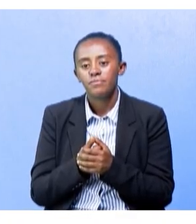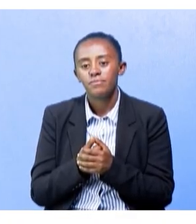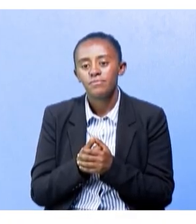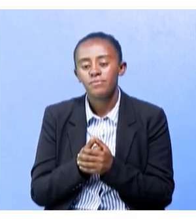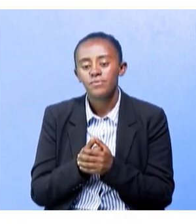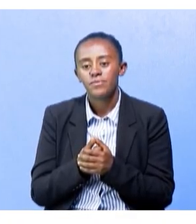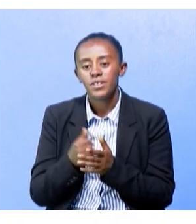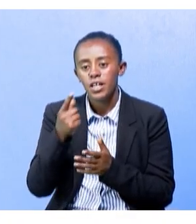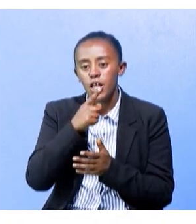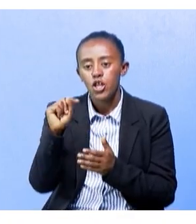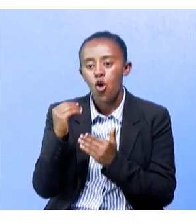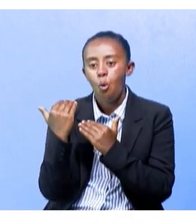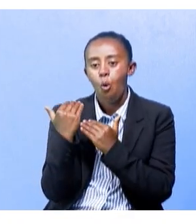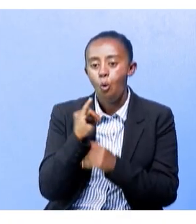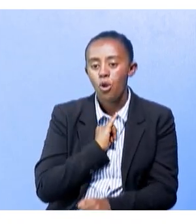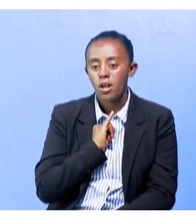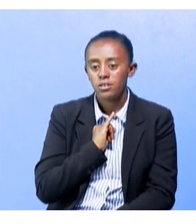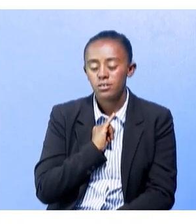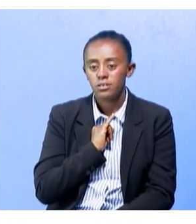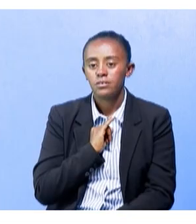the owner